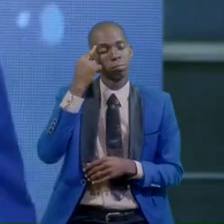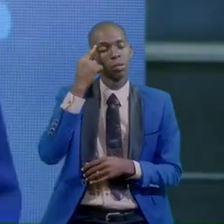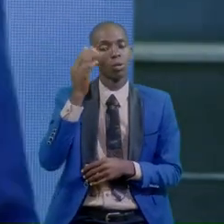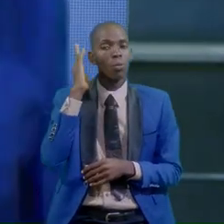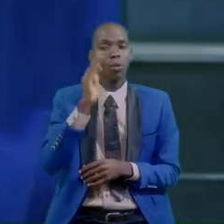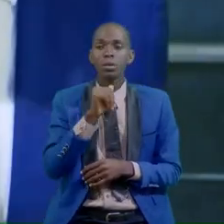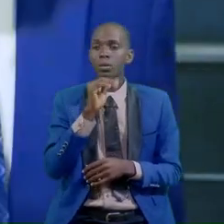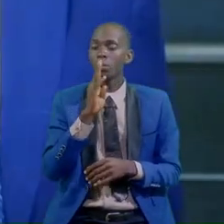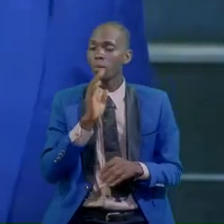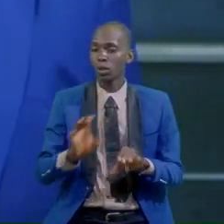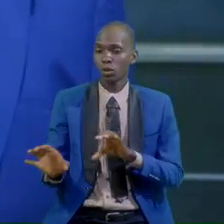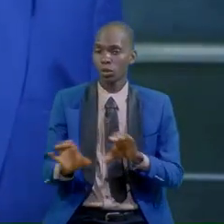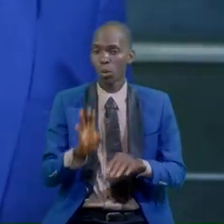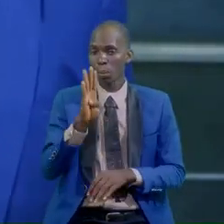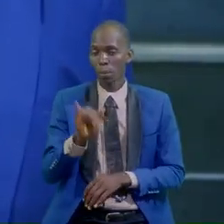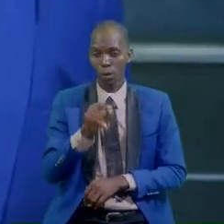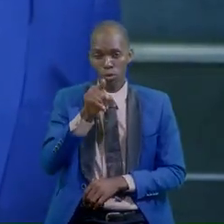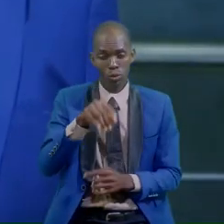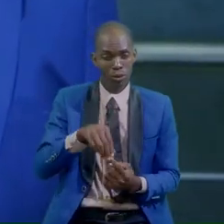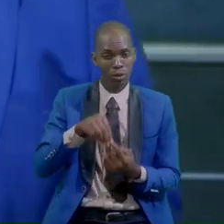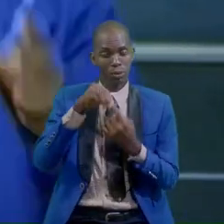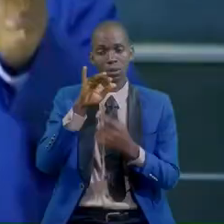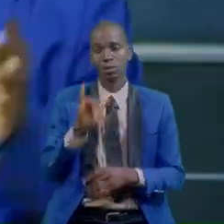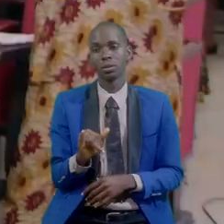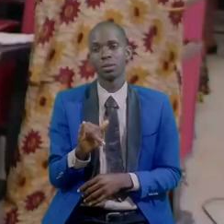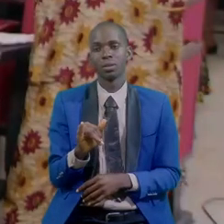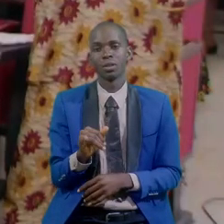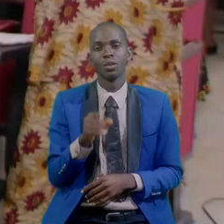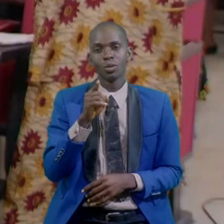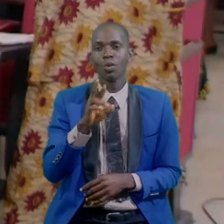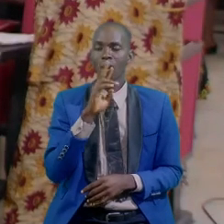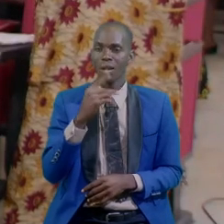done by you in particular. You are the one.